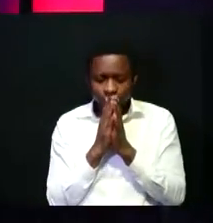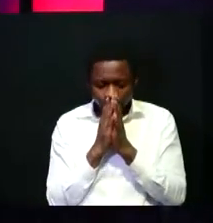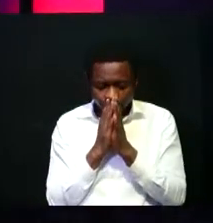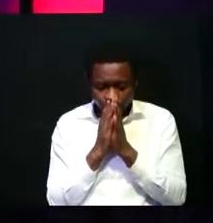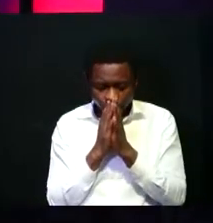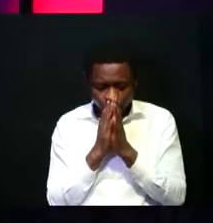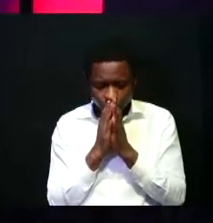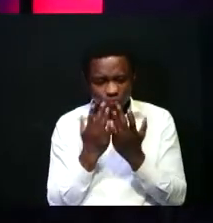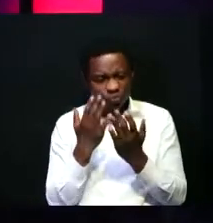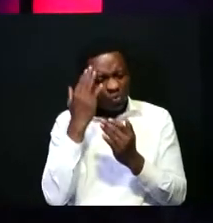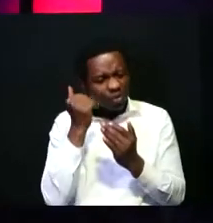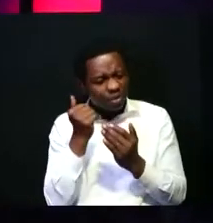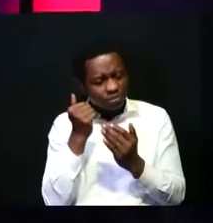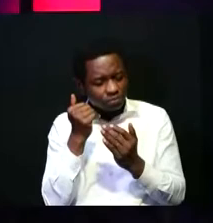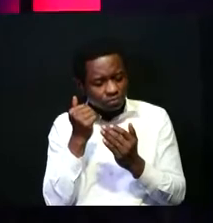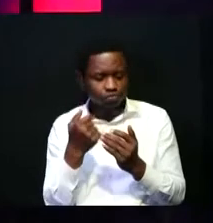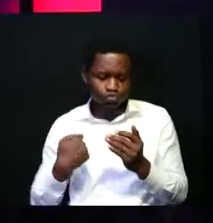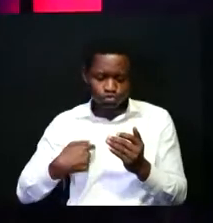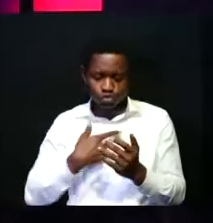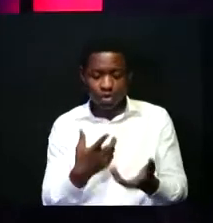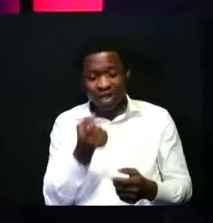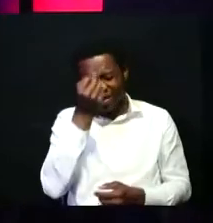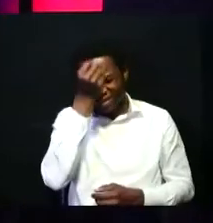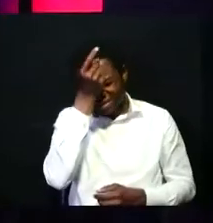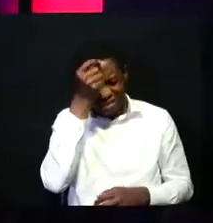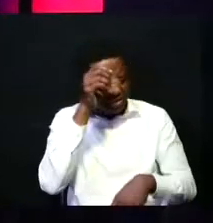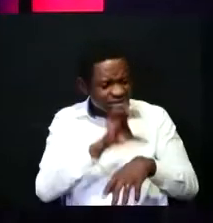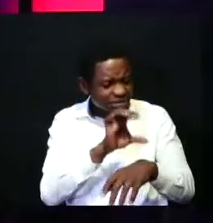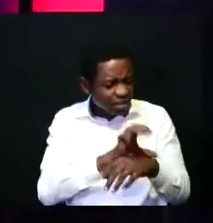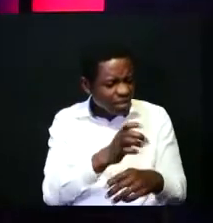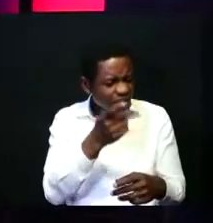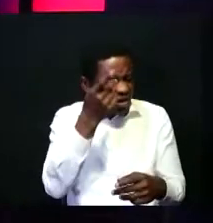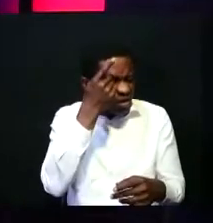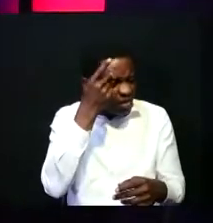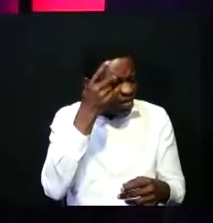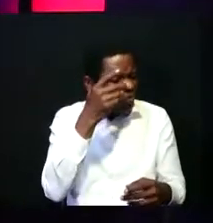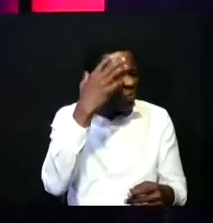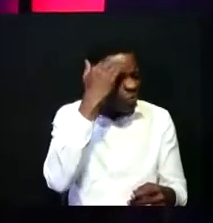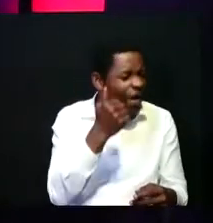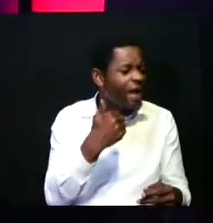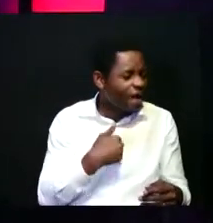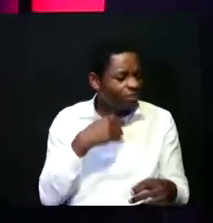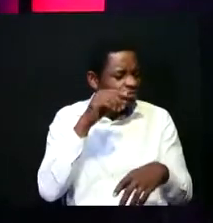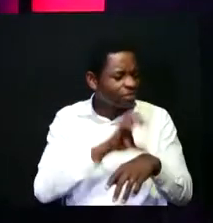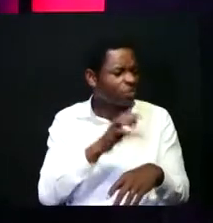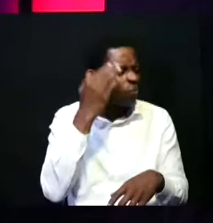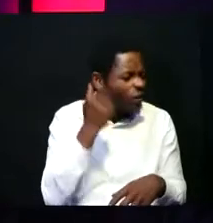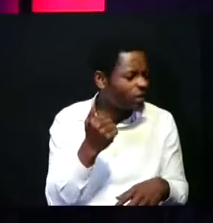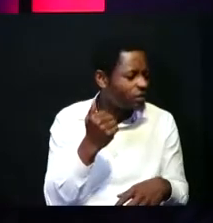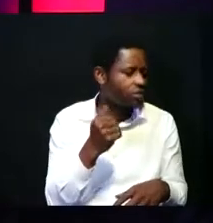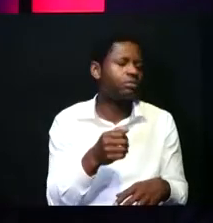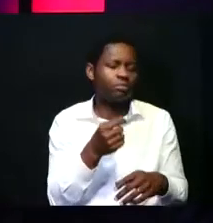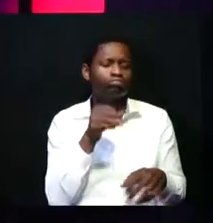the focus is to understand the purpose of the church. We are praying